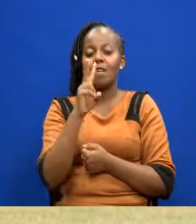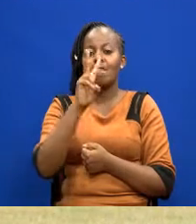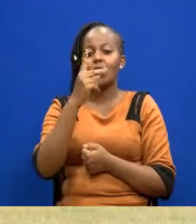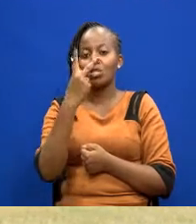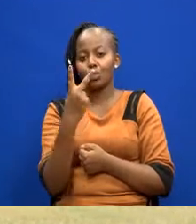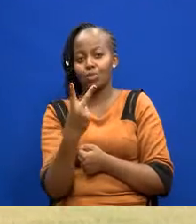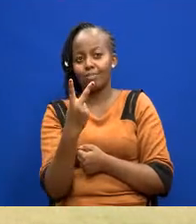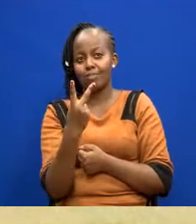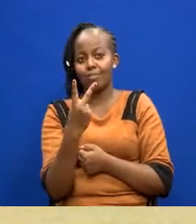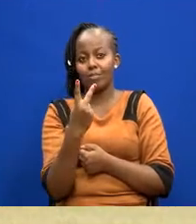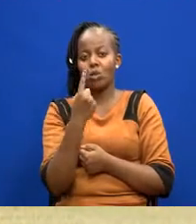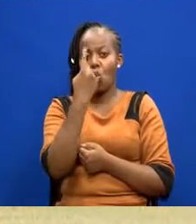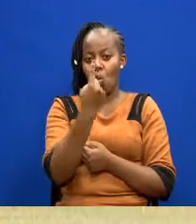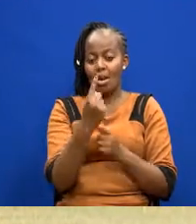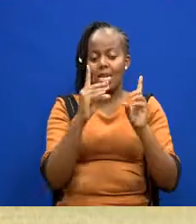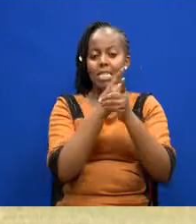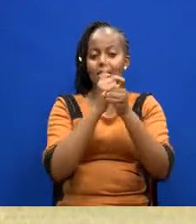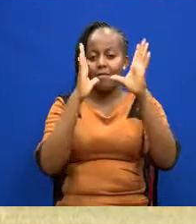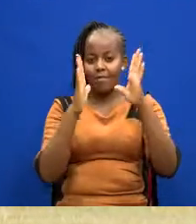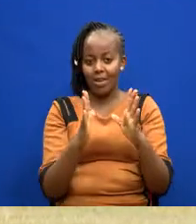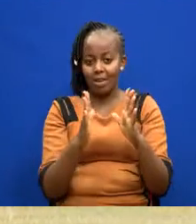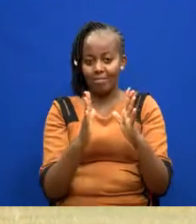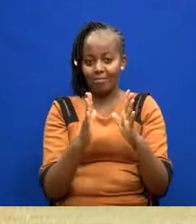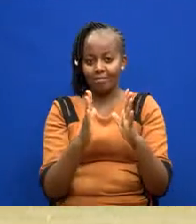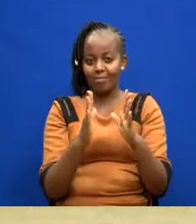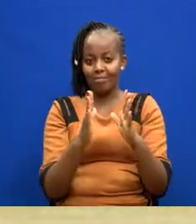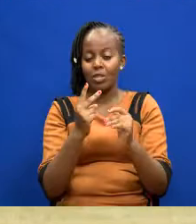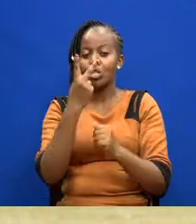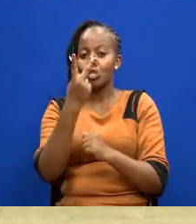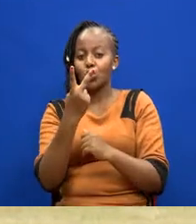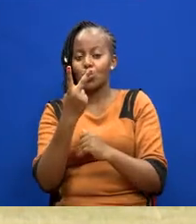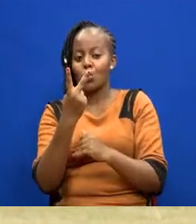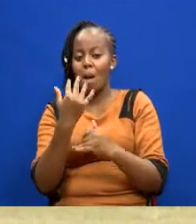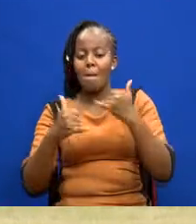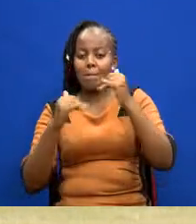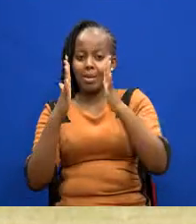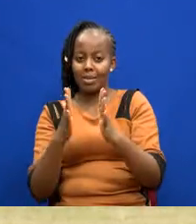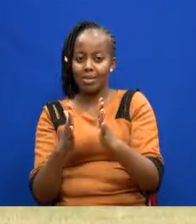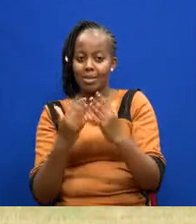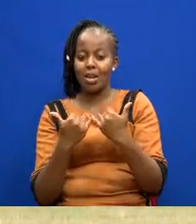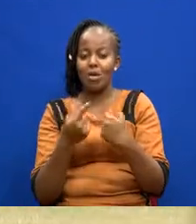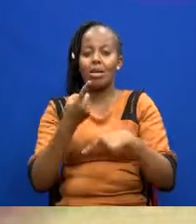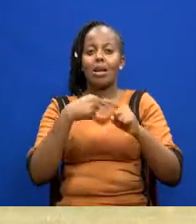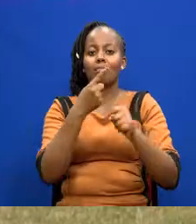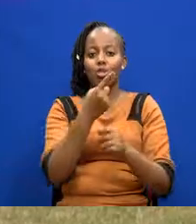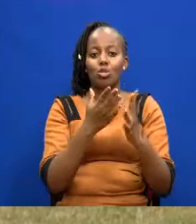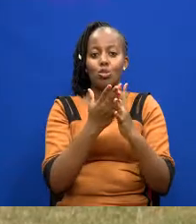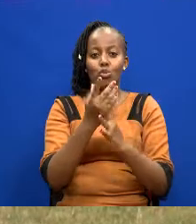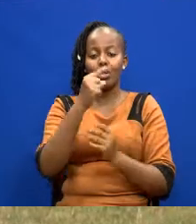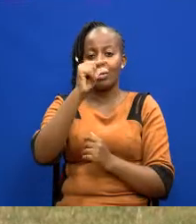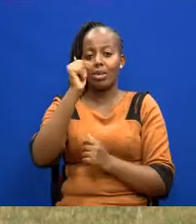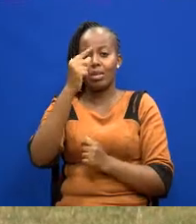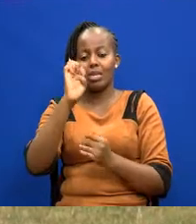1v2. One defender against 2 attackers. The 2 attackers will come in through the